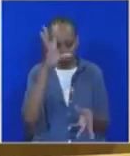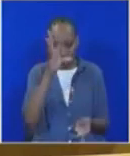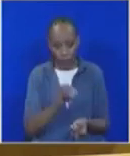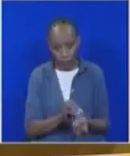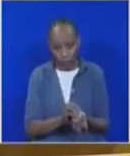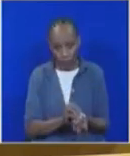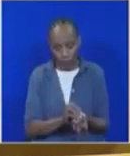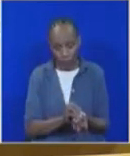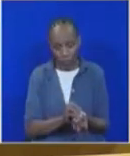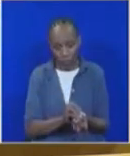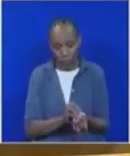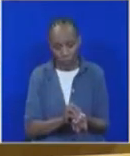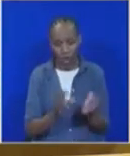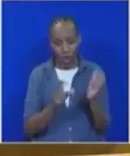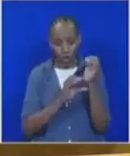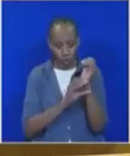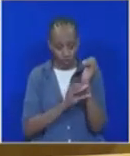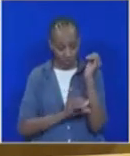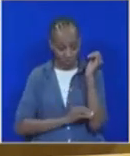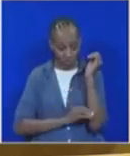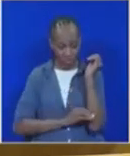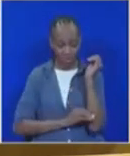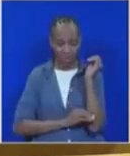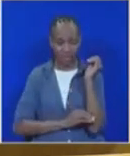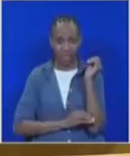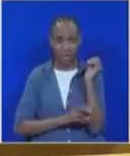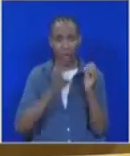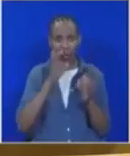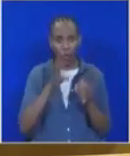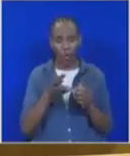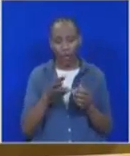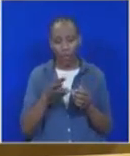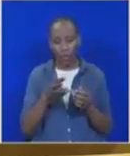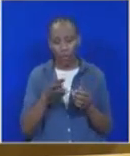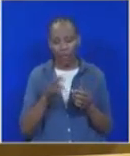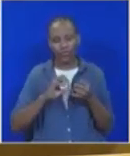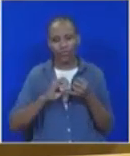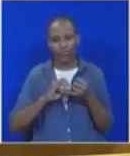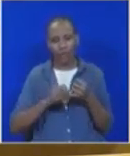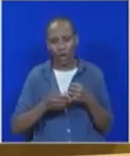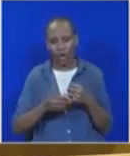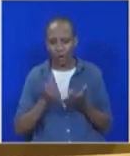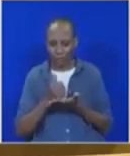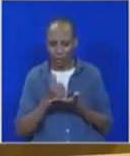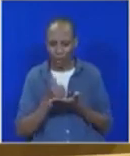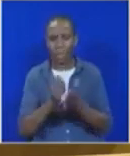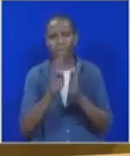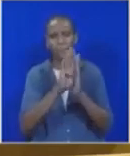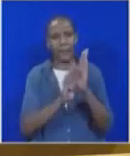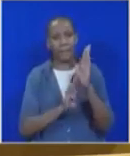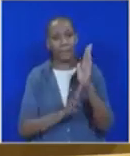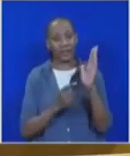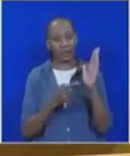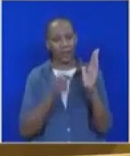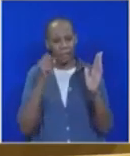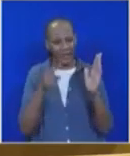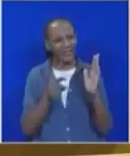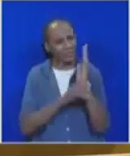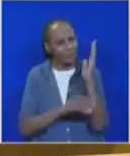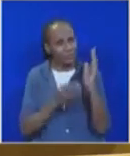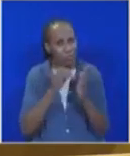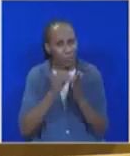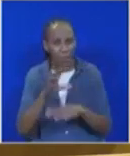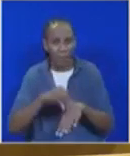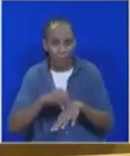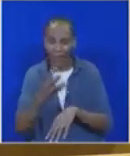chairperson, the constitutional pretenders who claim to have fundamental problems with this bill, in fact don't have problems with the bill as such.